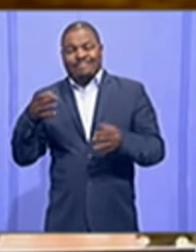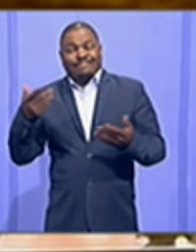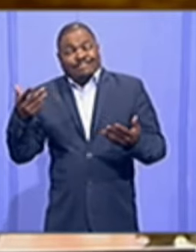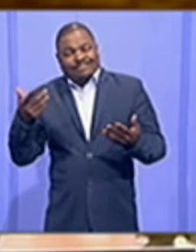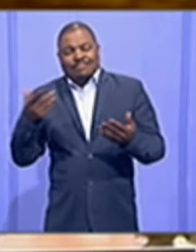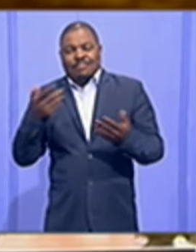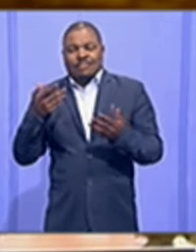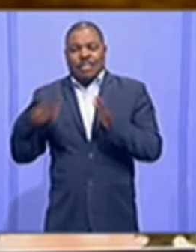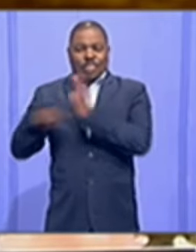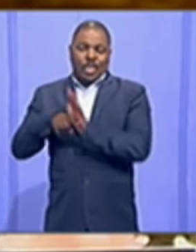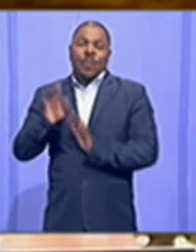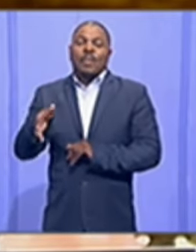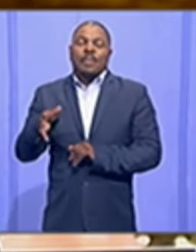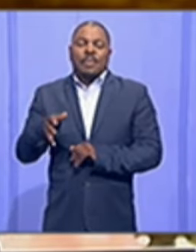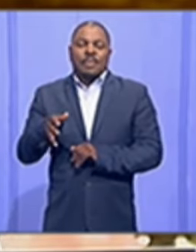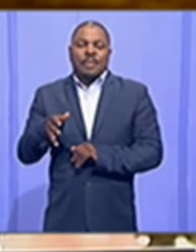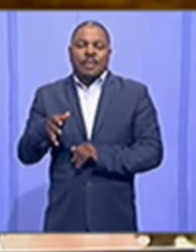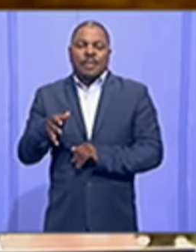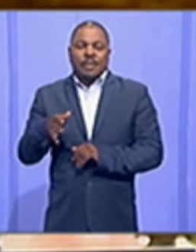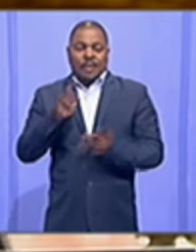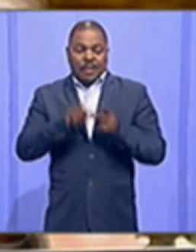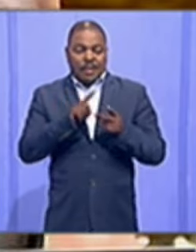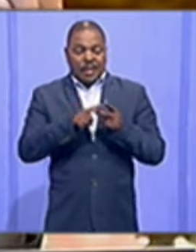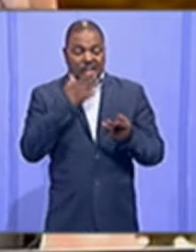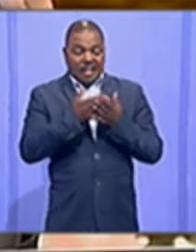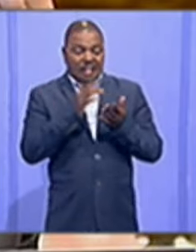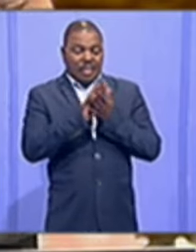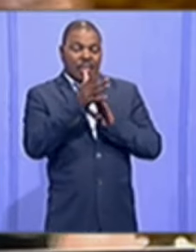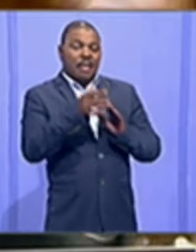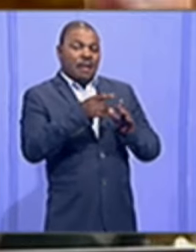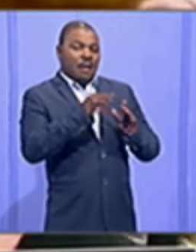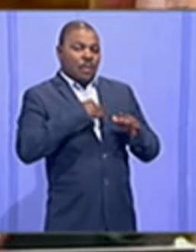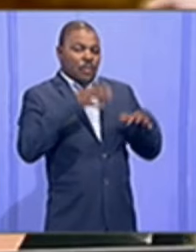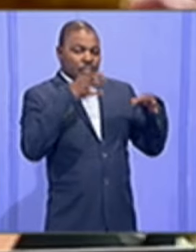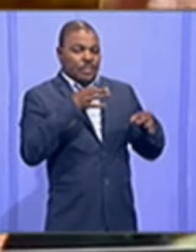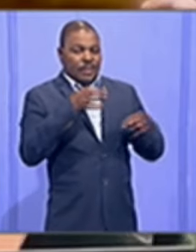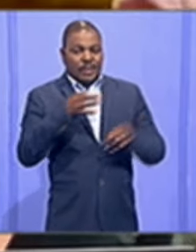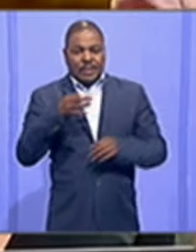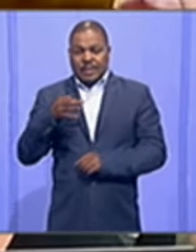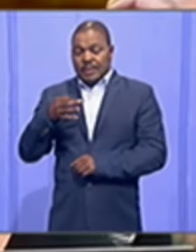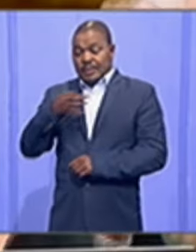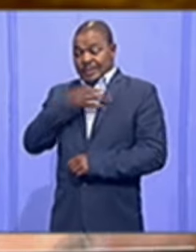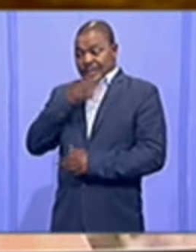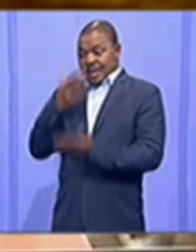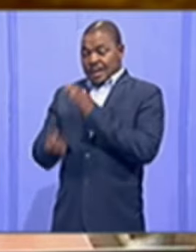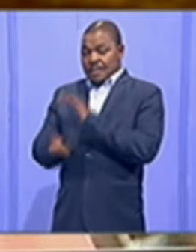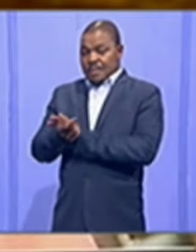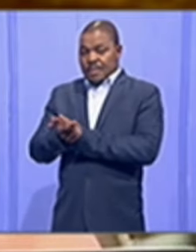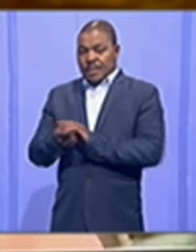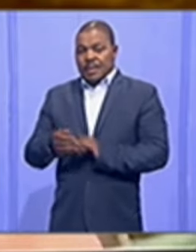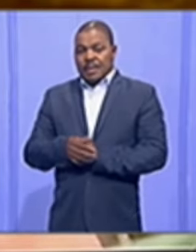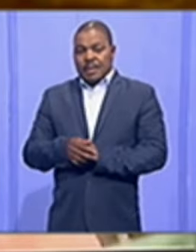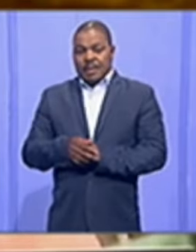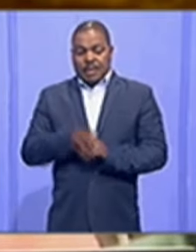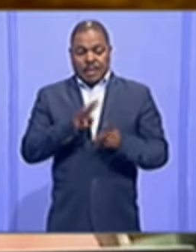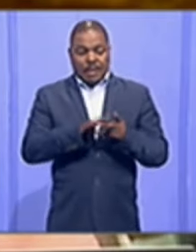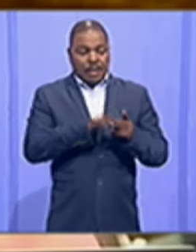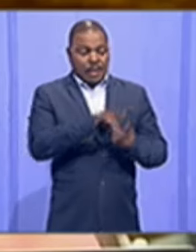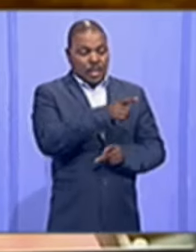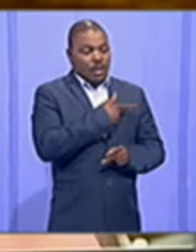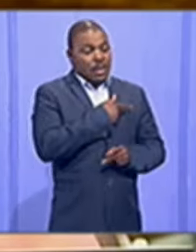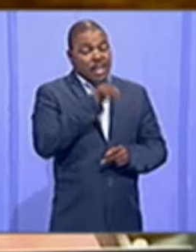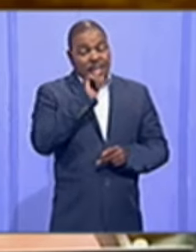way and may be liable to be set aside? And I had to take whatever risk it thought might exist and weigh that against the cost of